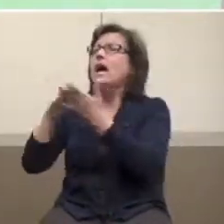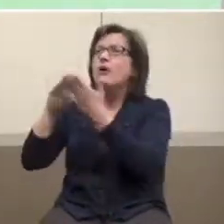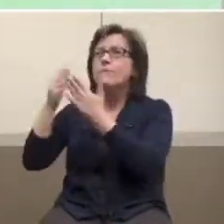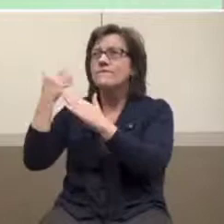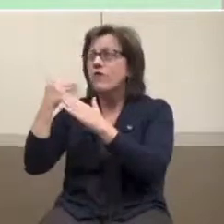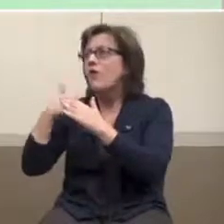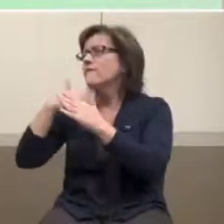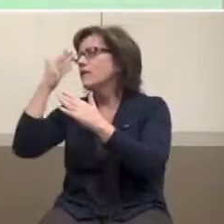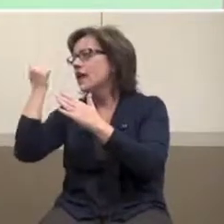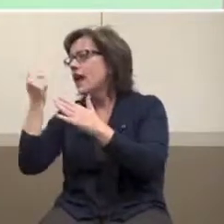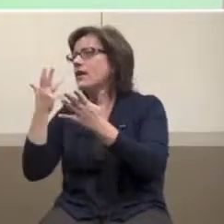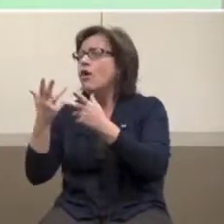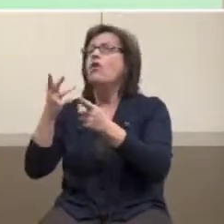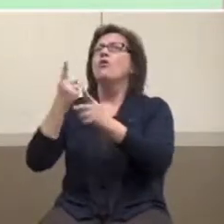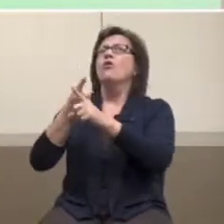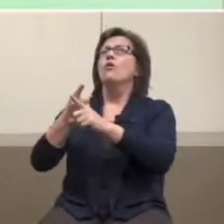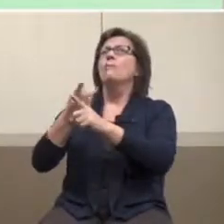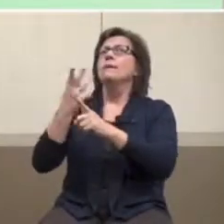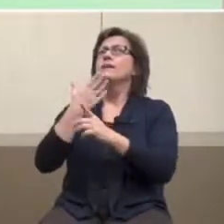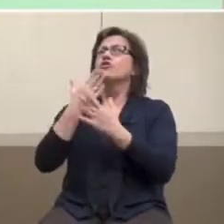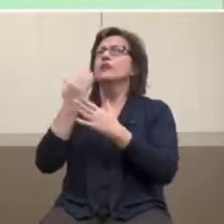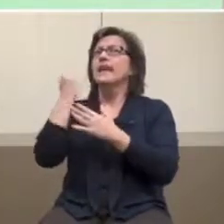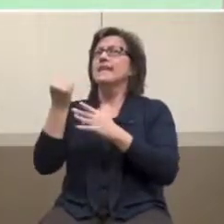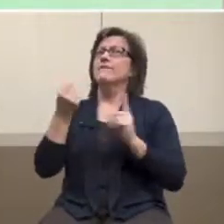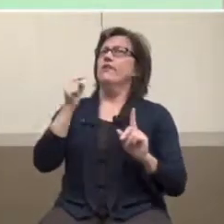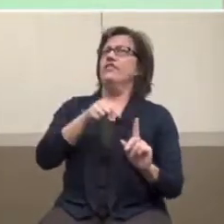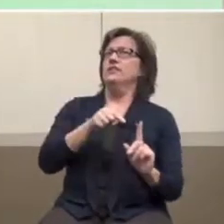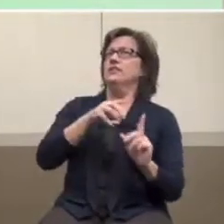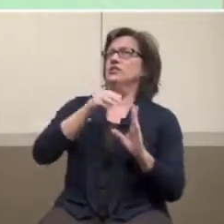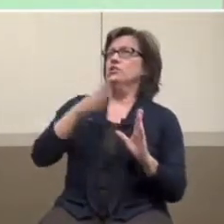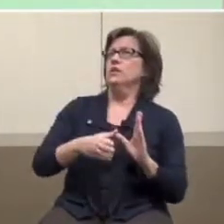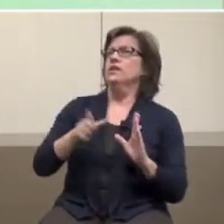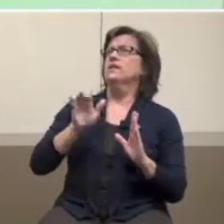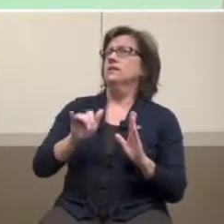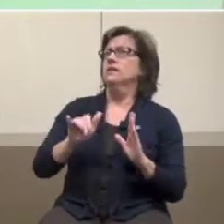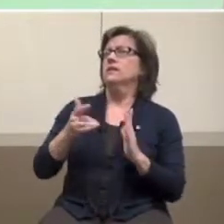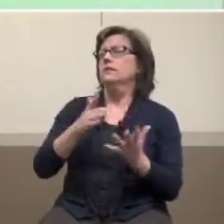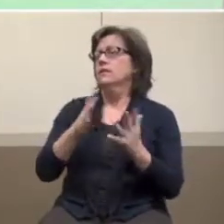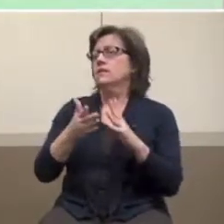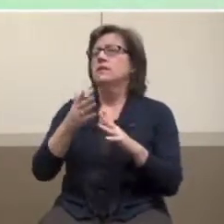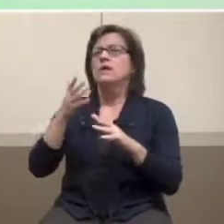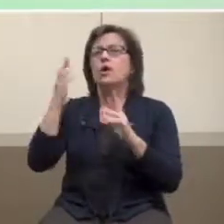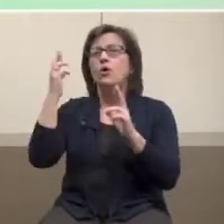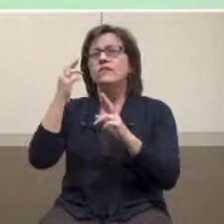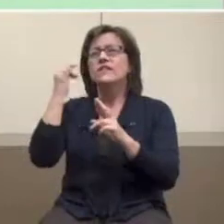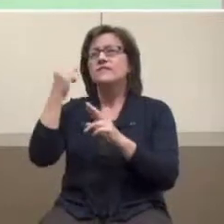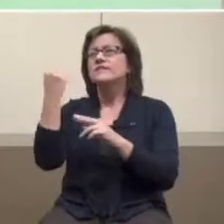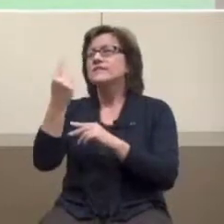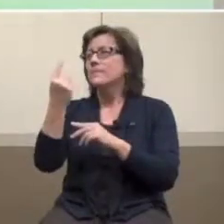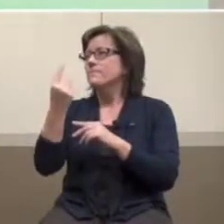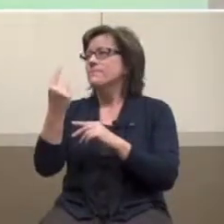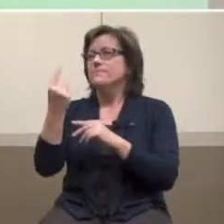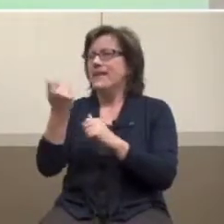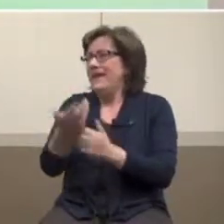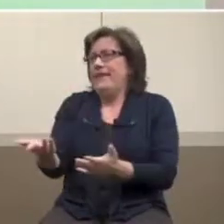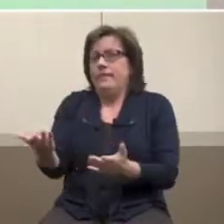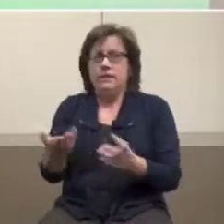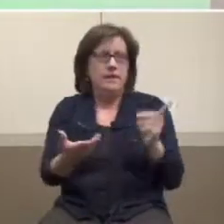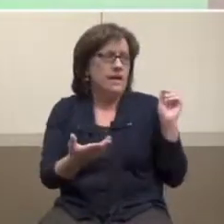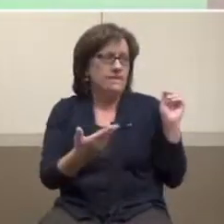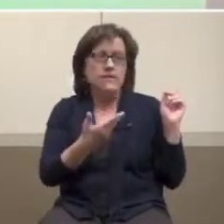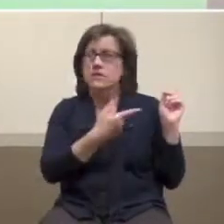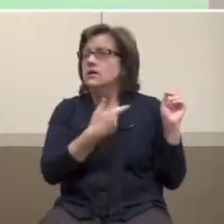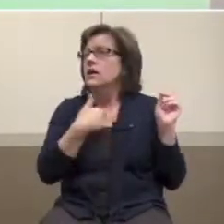or that might be a good idea. Hopefully that if there's anything that I have on here, I use